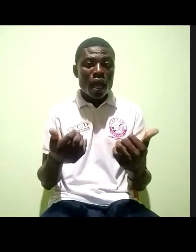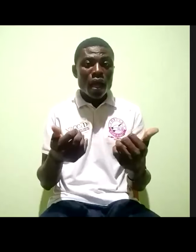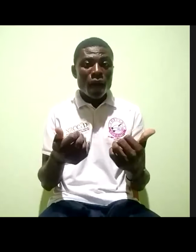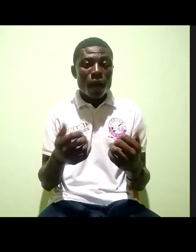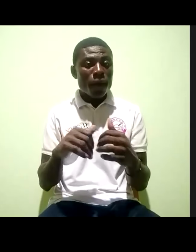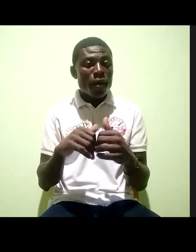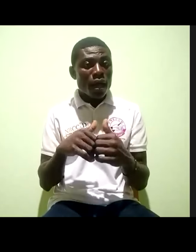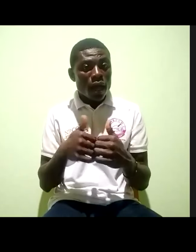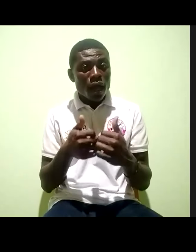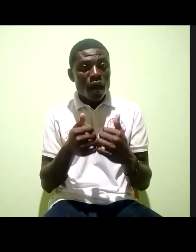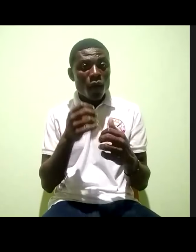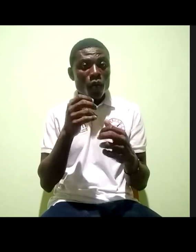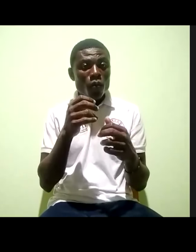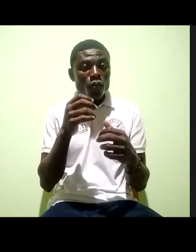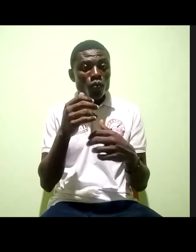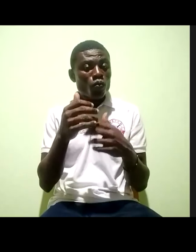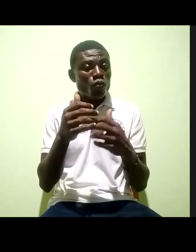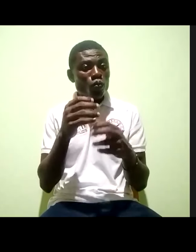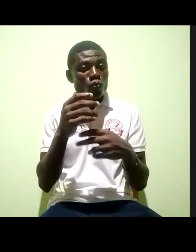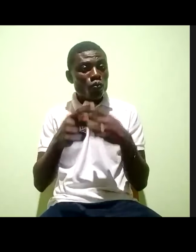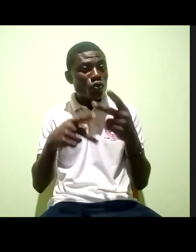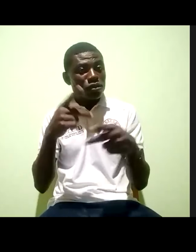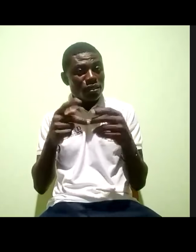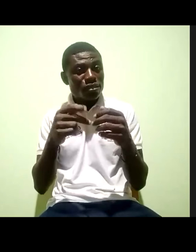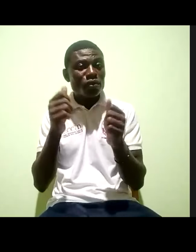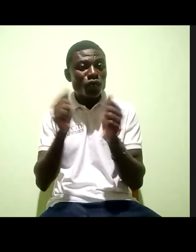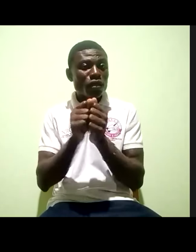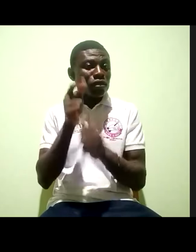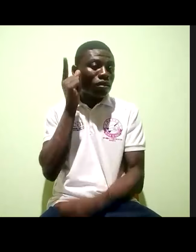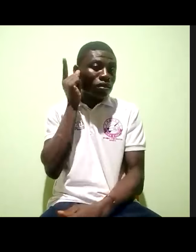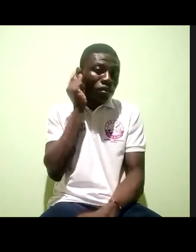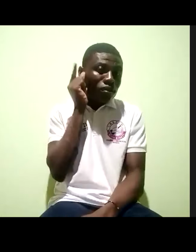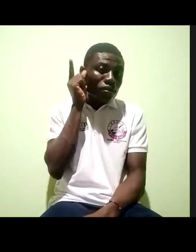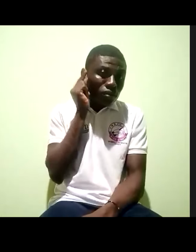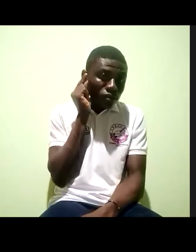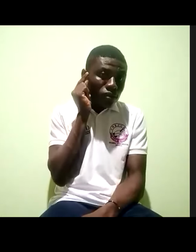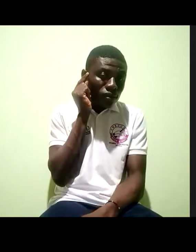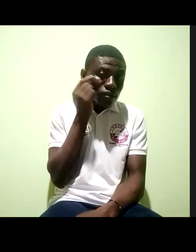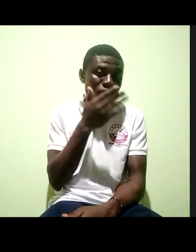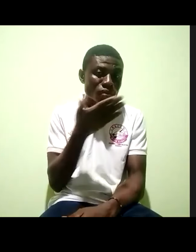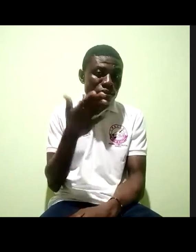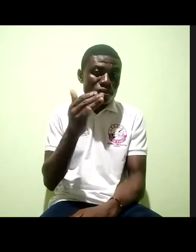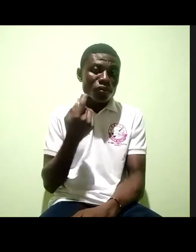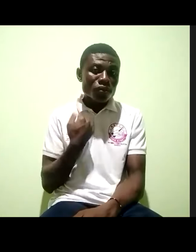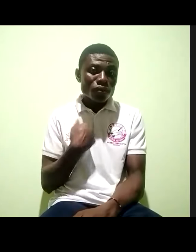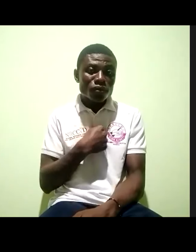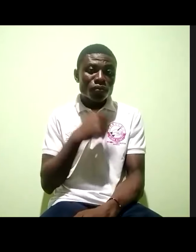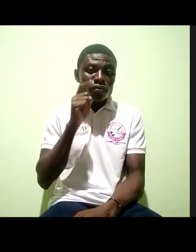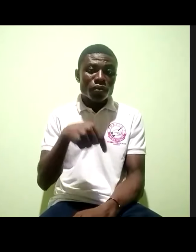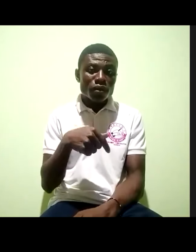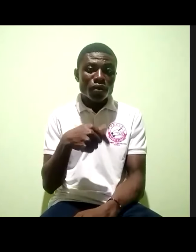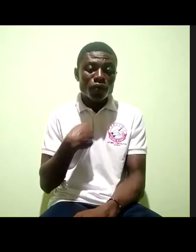auditory processing challenges. Yes, there are, but I think we may have to do